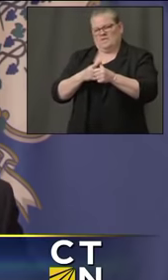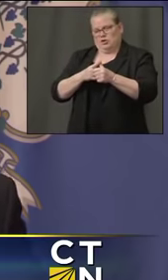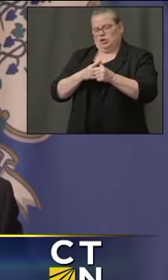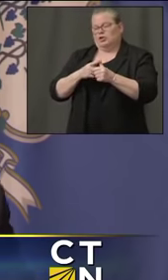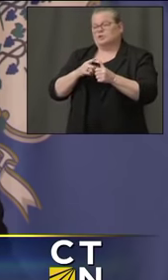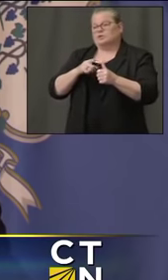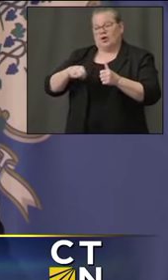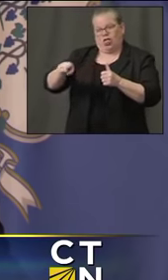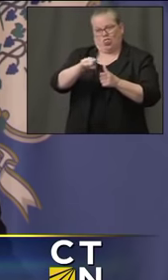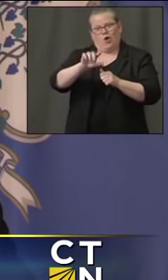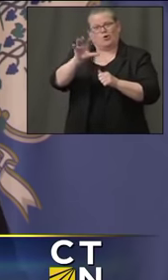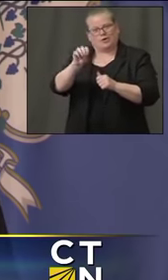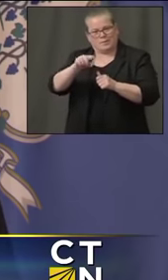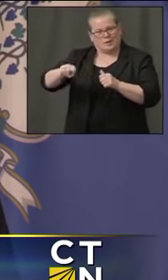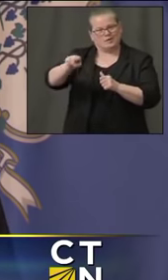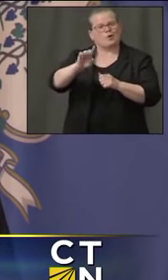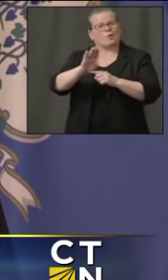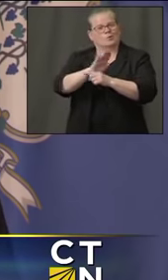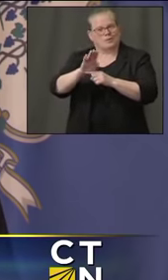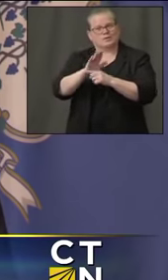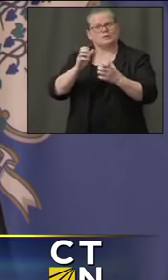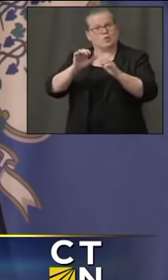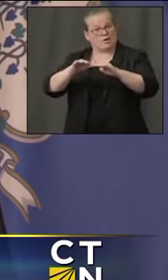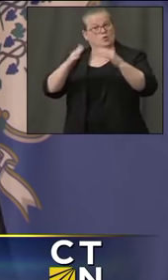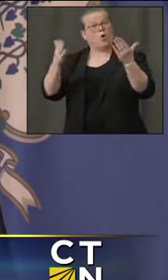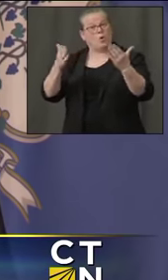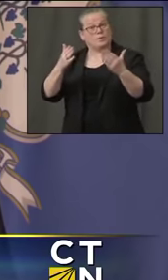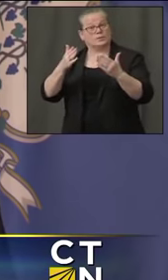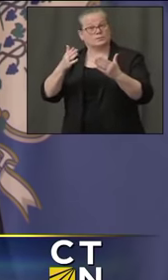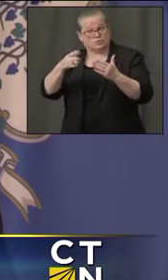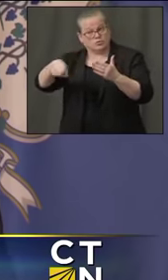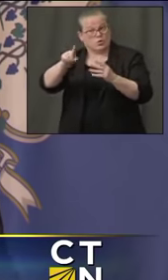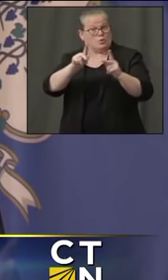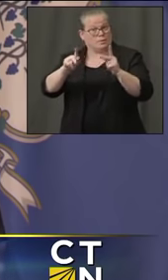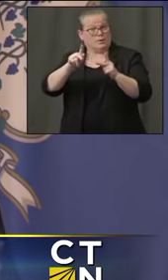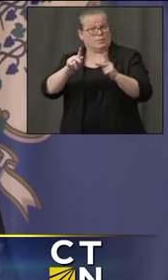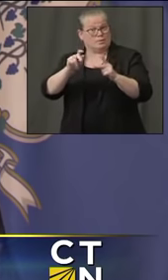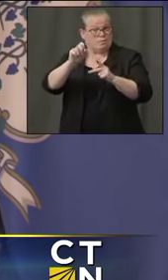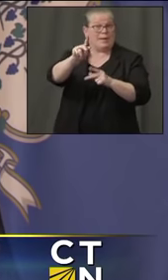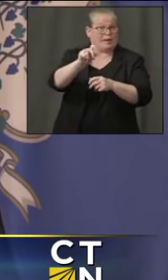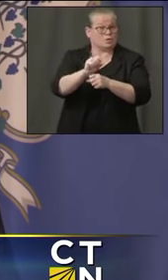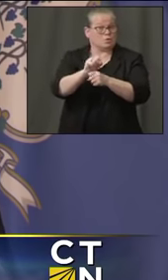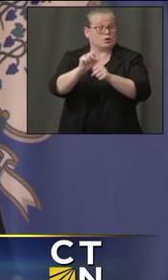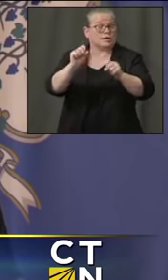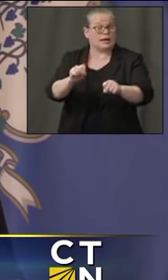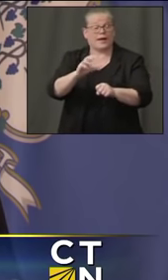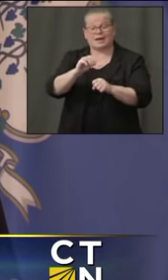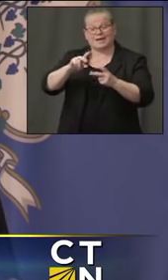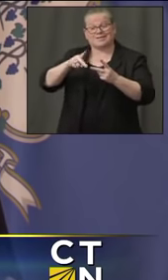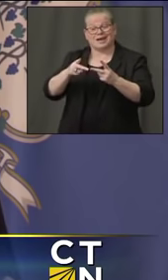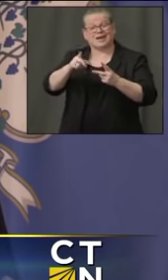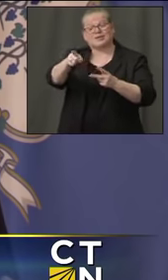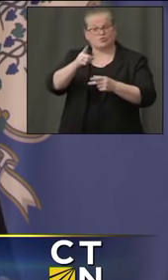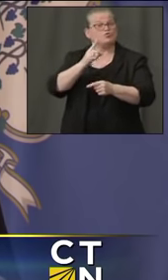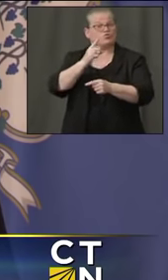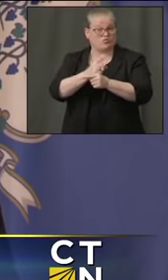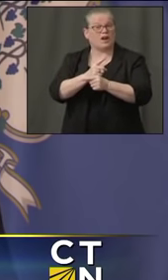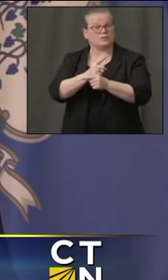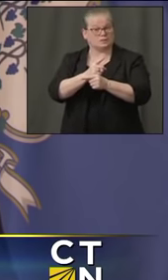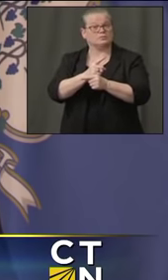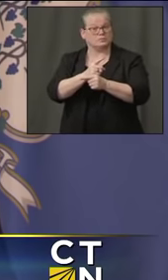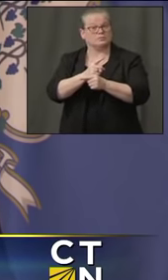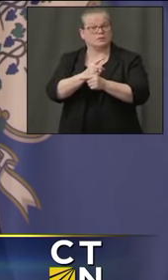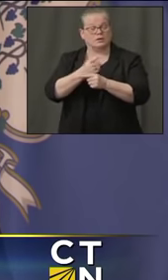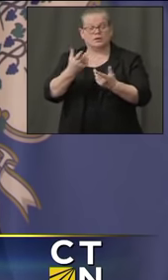businesses where those people are working. Number two, you're absolutely right. We have got a special fund together